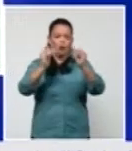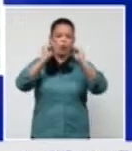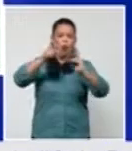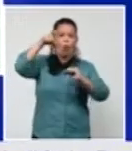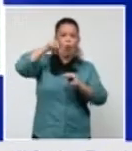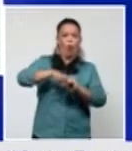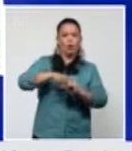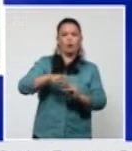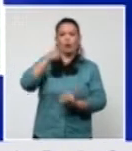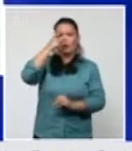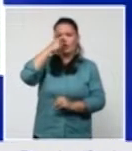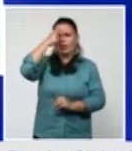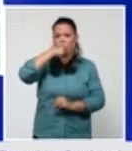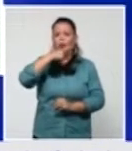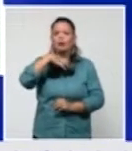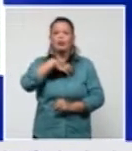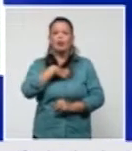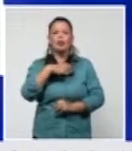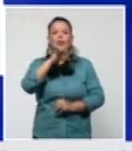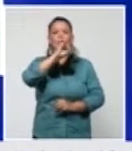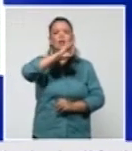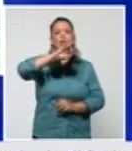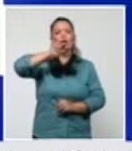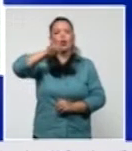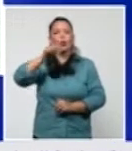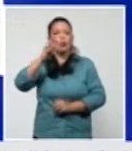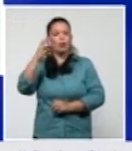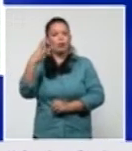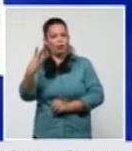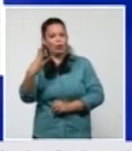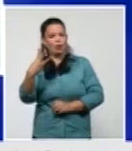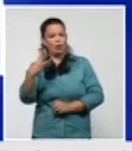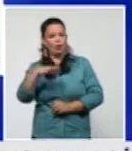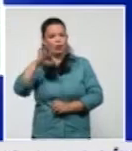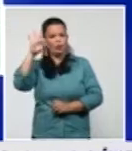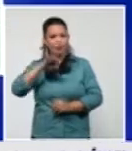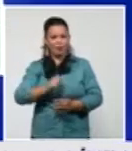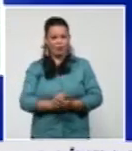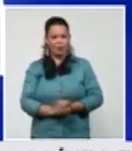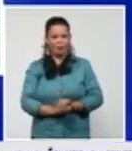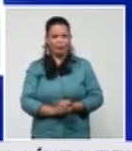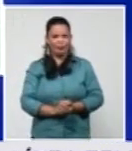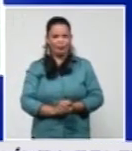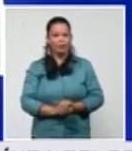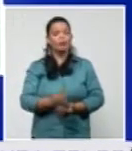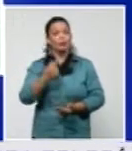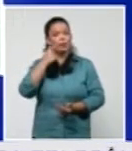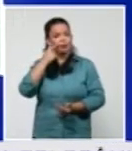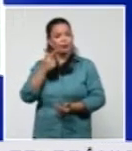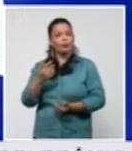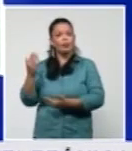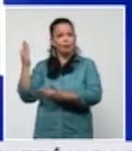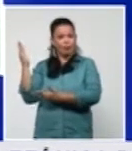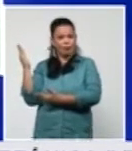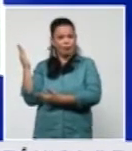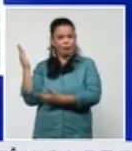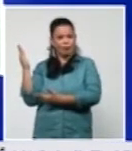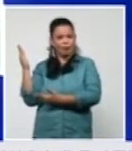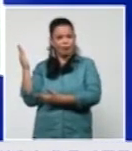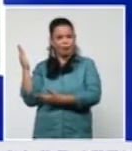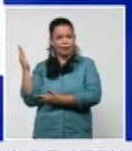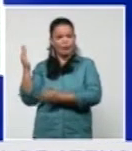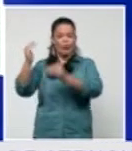of the pandemic. Meanwhile, it has not been possible to determine the source of infection in 2 cases